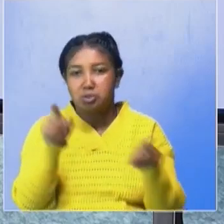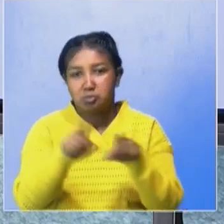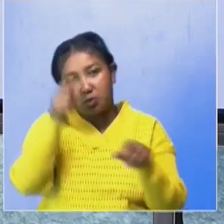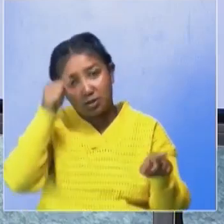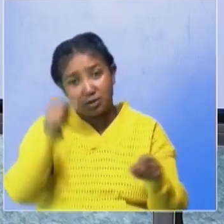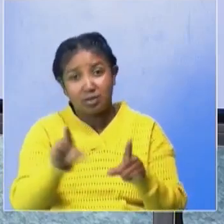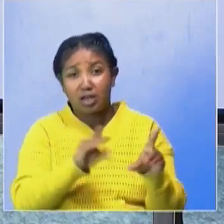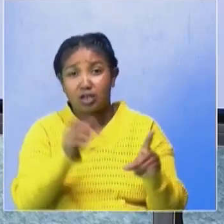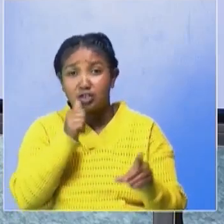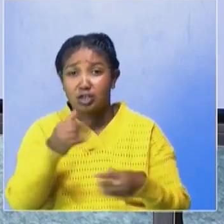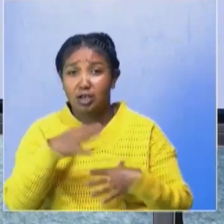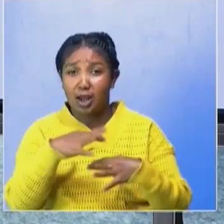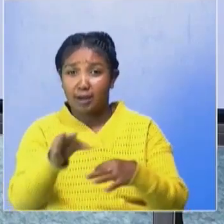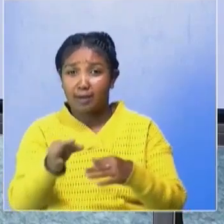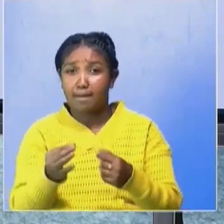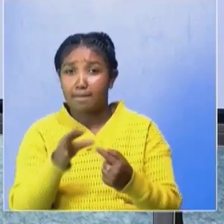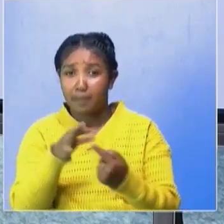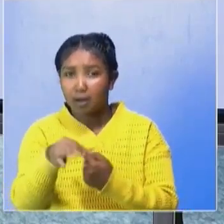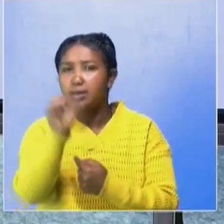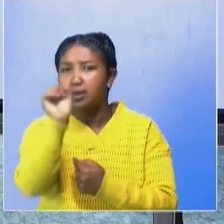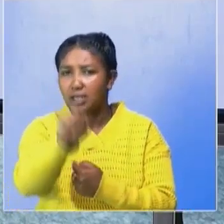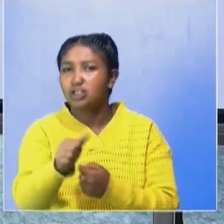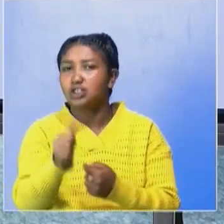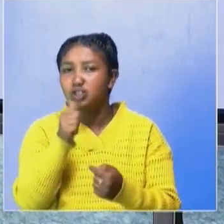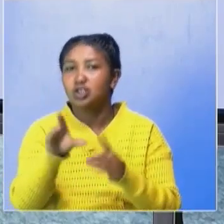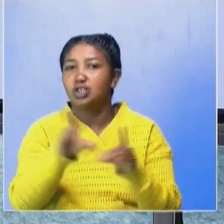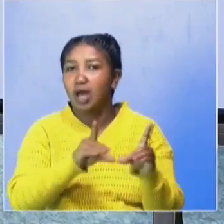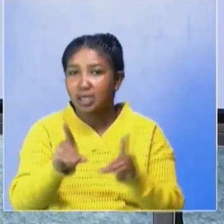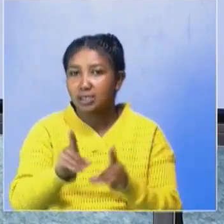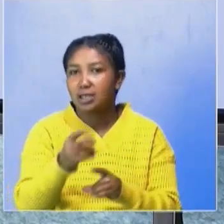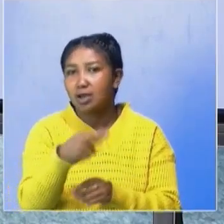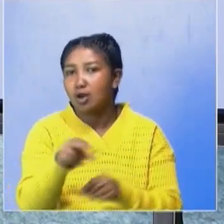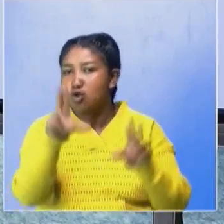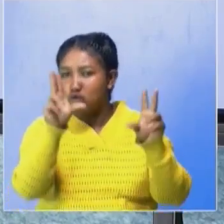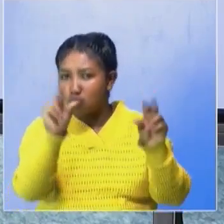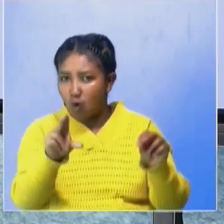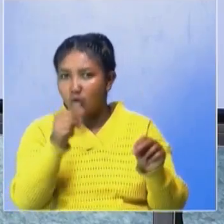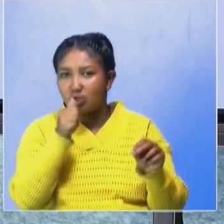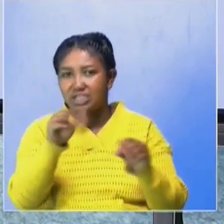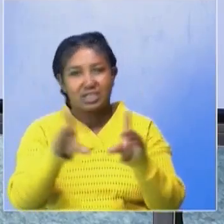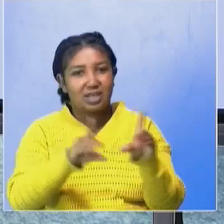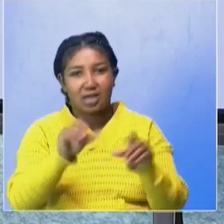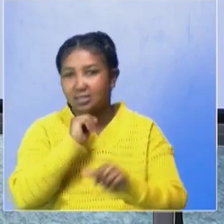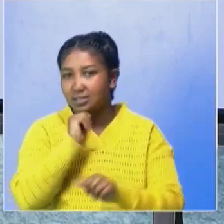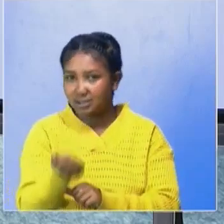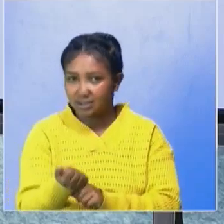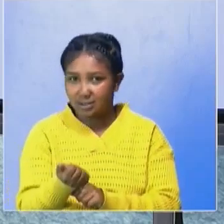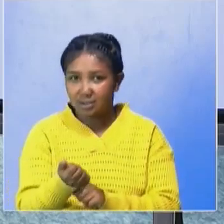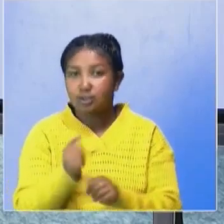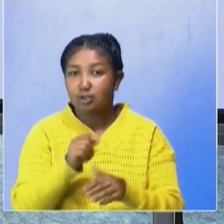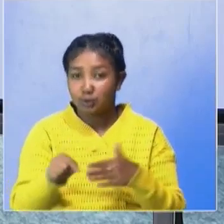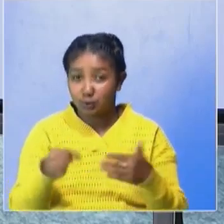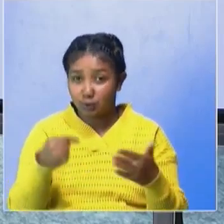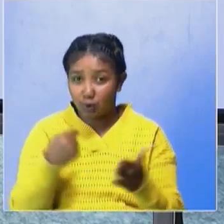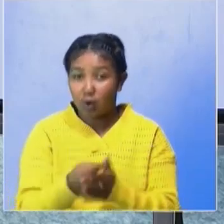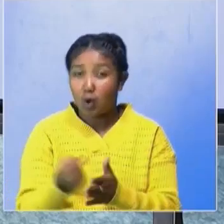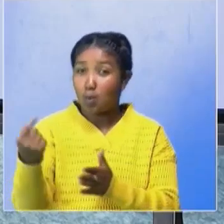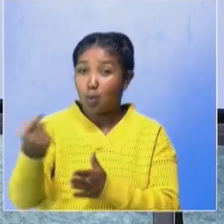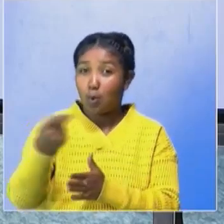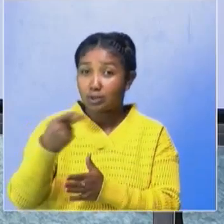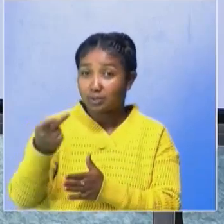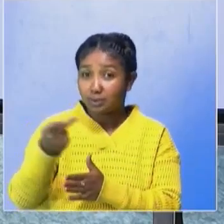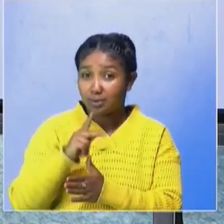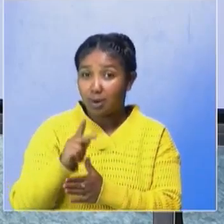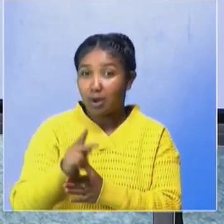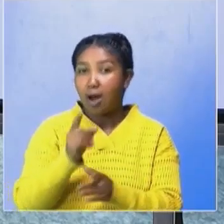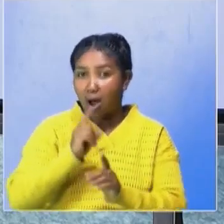banana? Here is, yes, she does. And also, no, she doesn't. So both of them can be